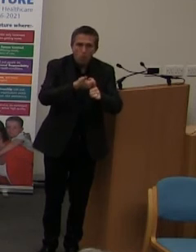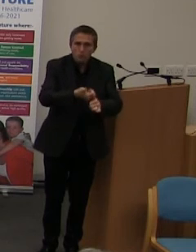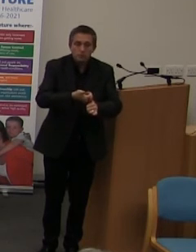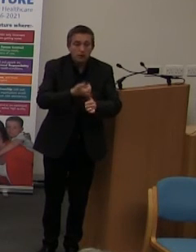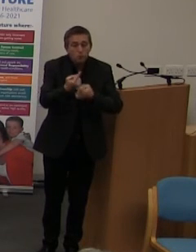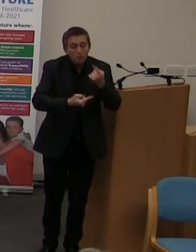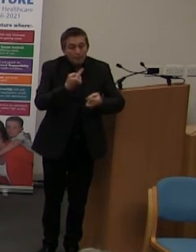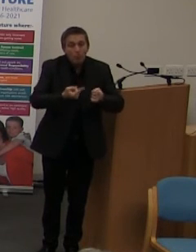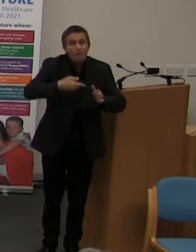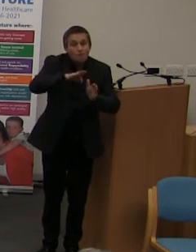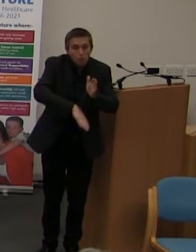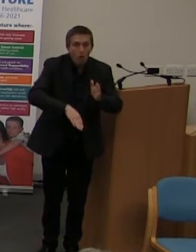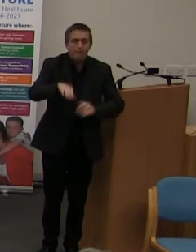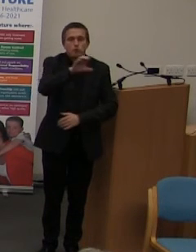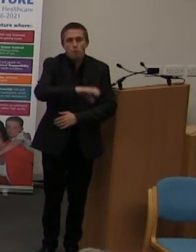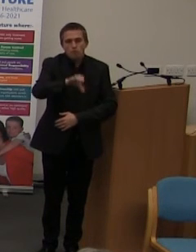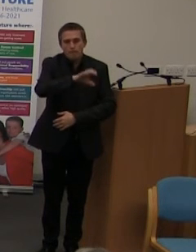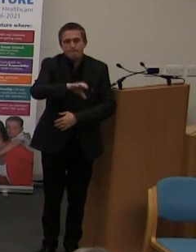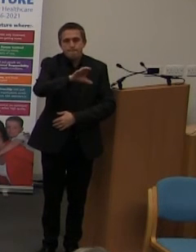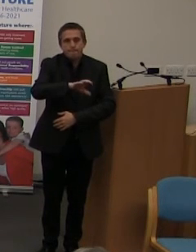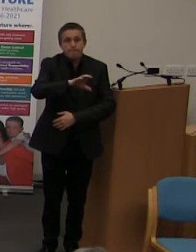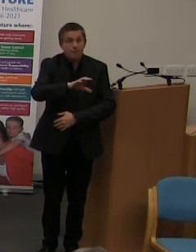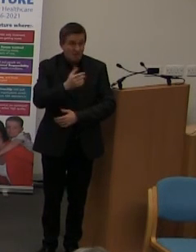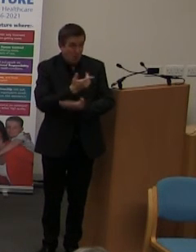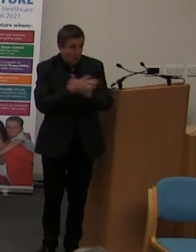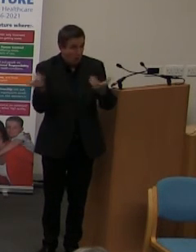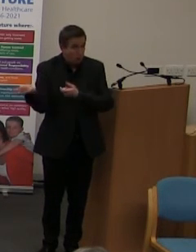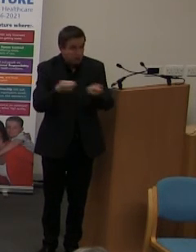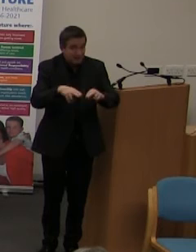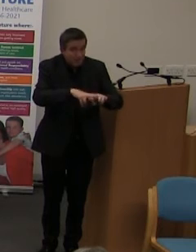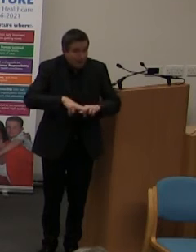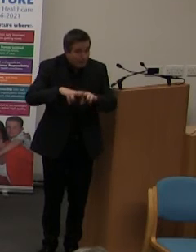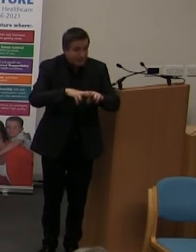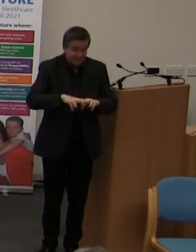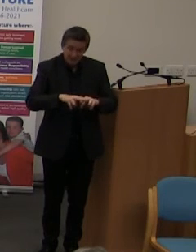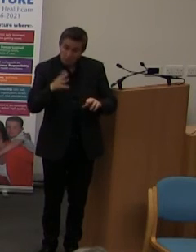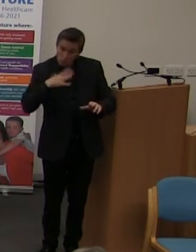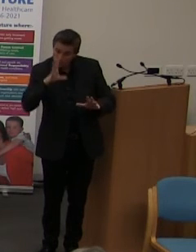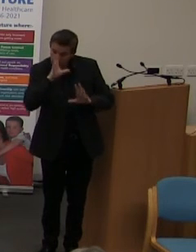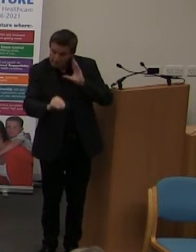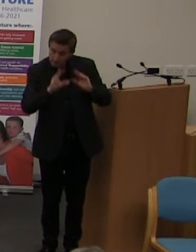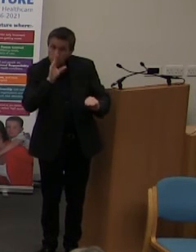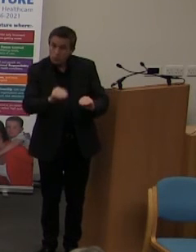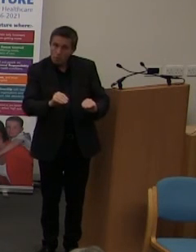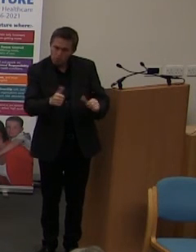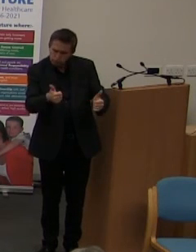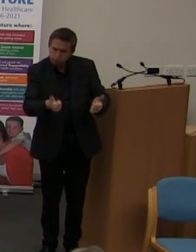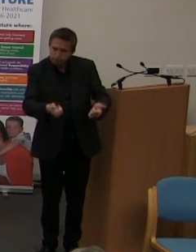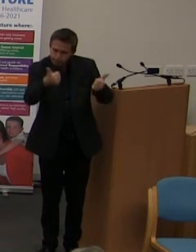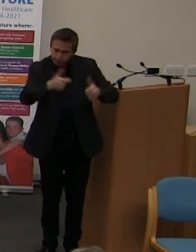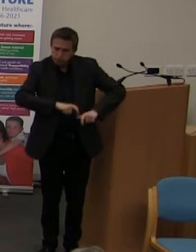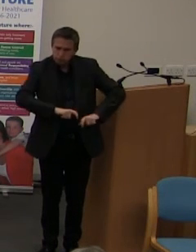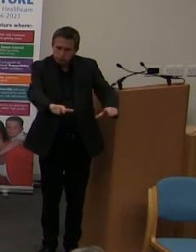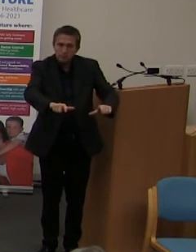from European countries working and living here, with families as well, to give them the reassurance that they need, and